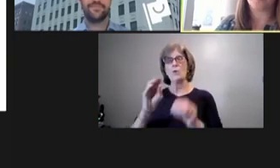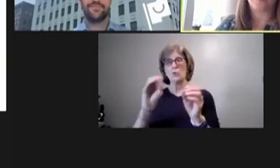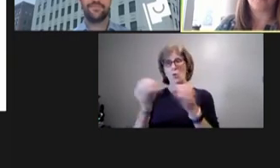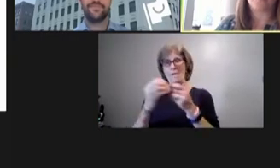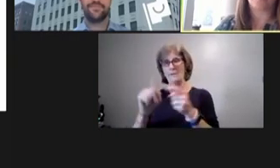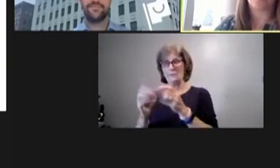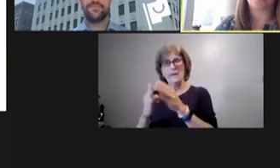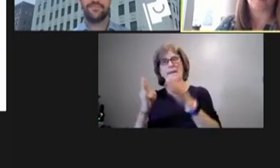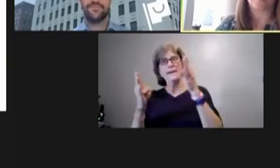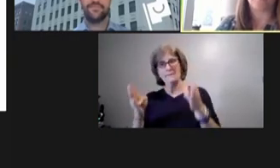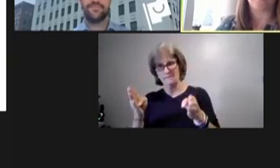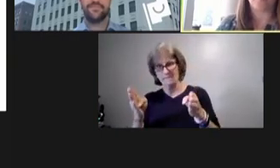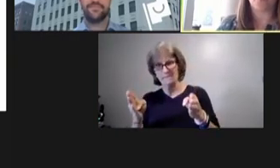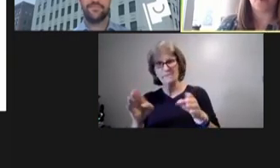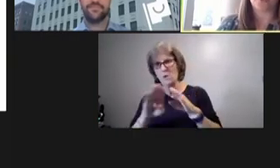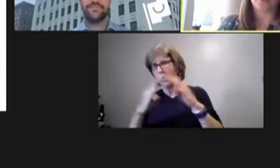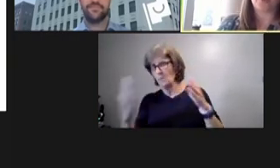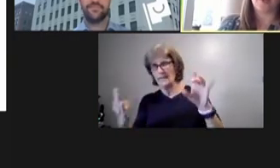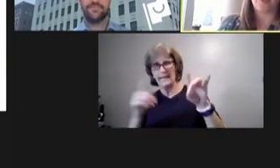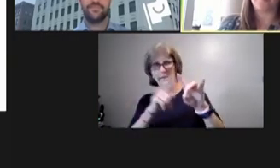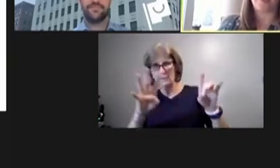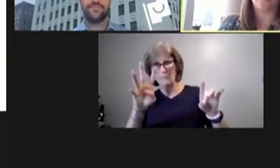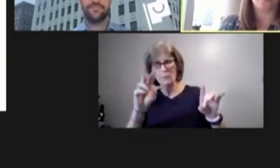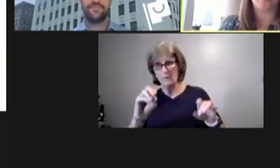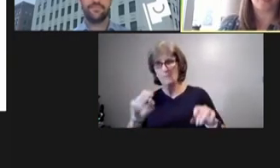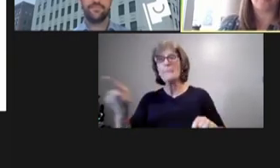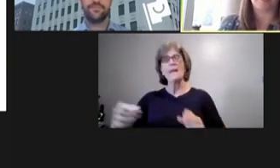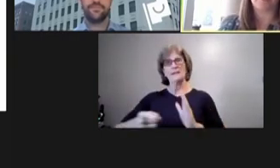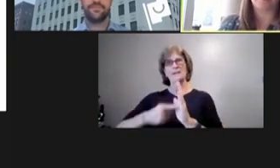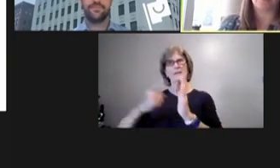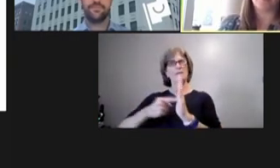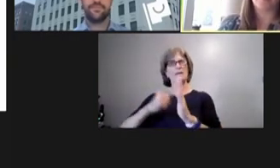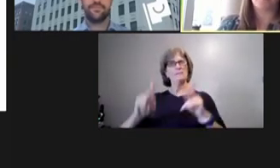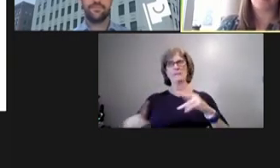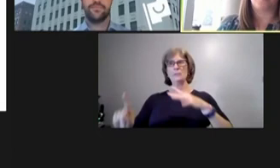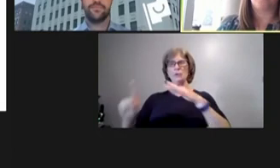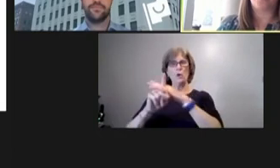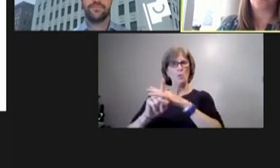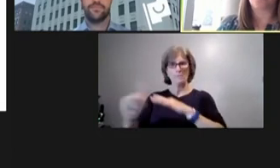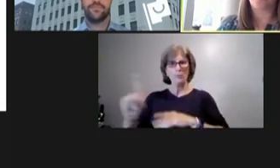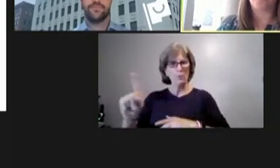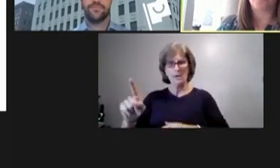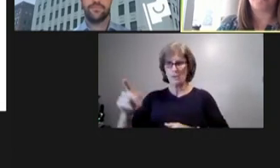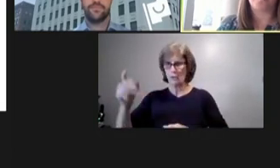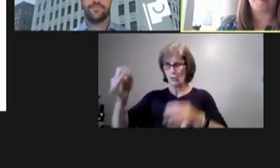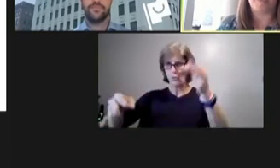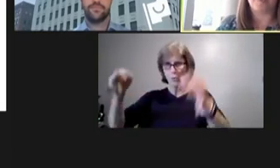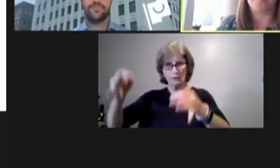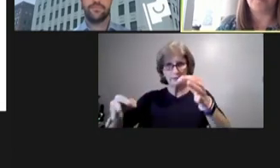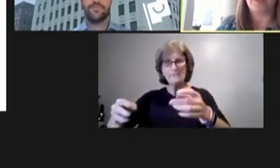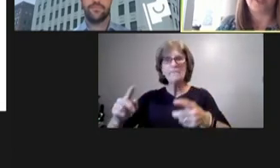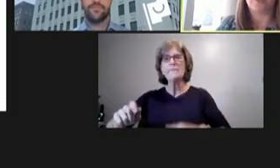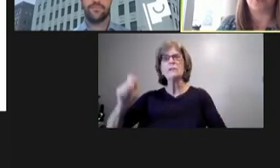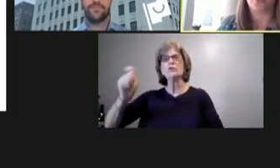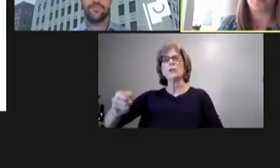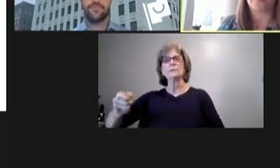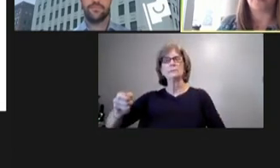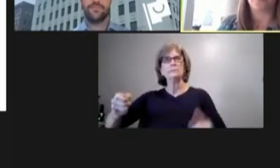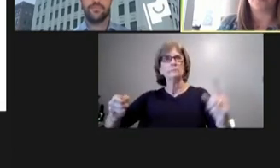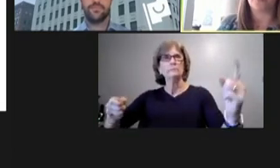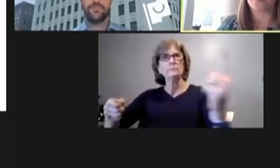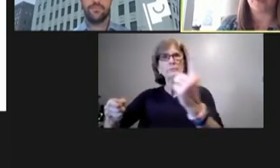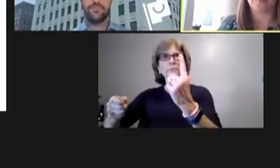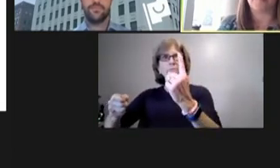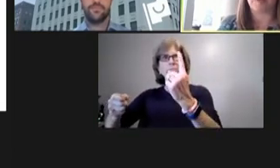We also get referrals directly from the courts at the Housing Court Help Desk. Folks who may come downtown to court